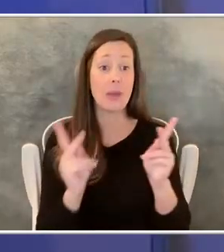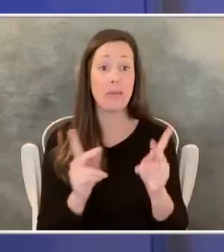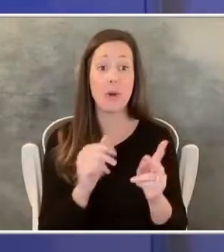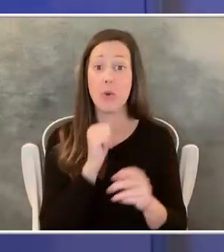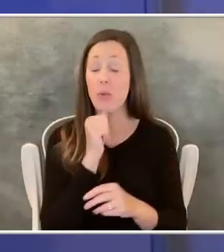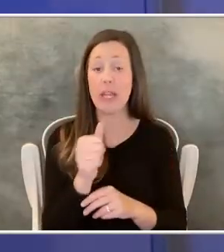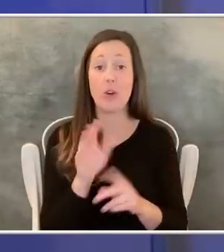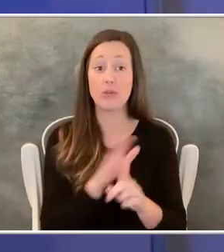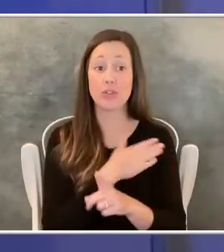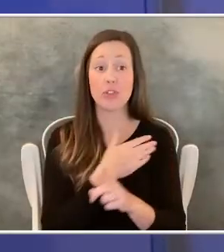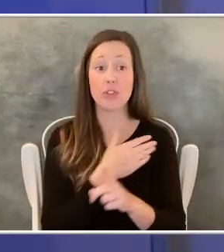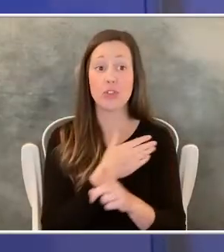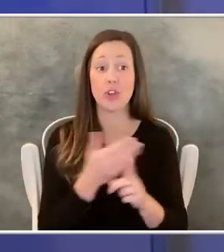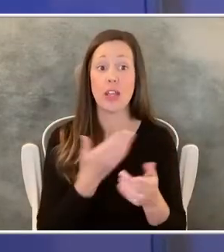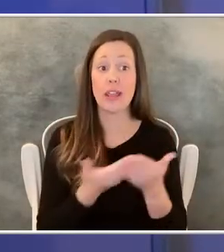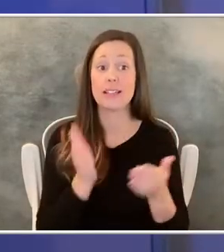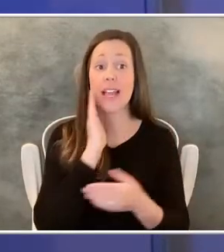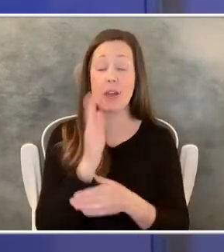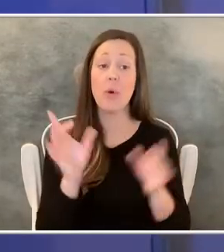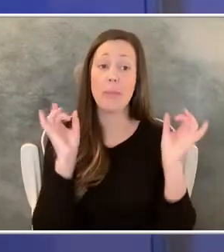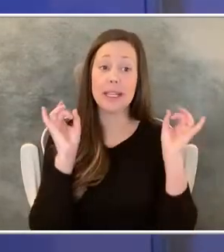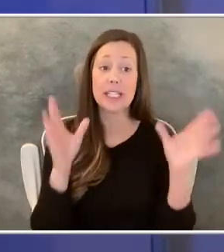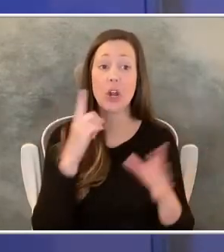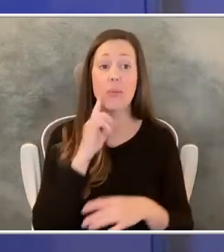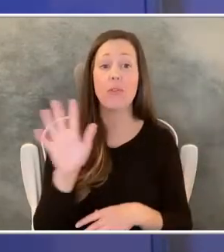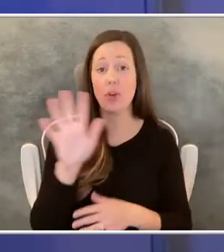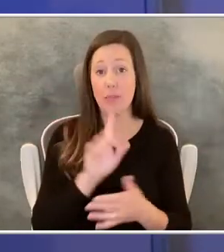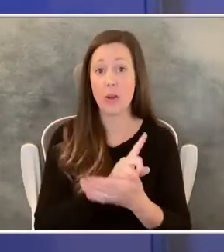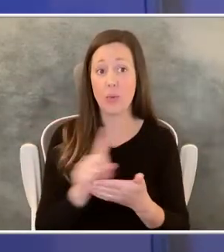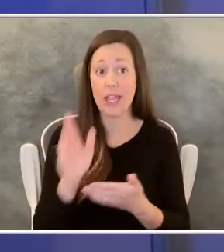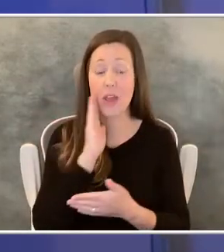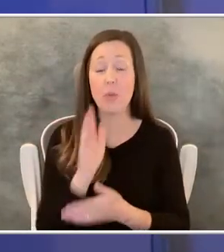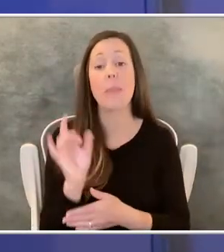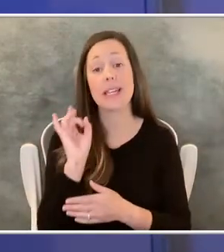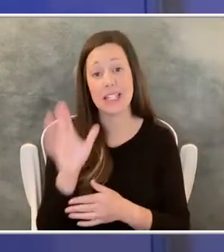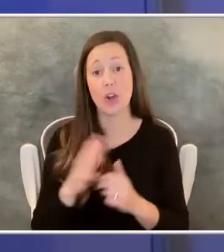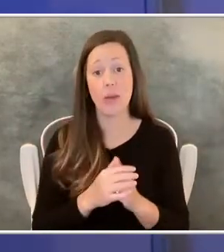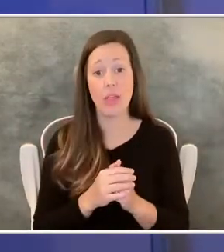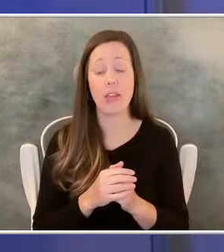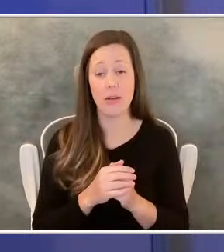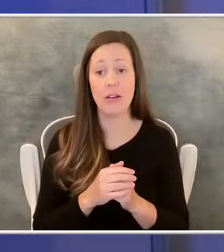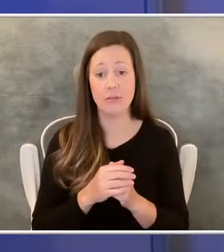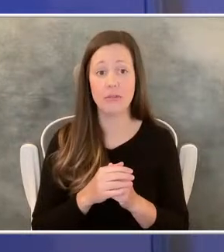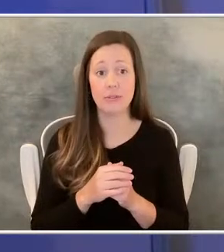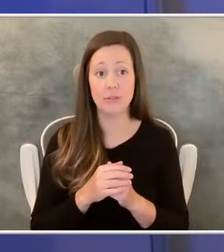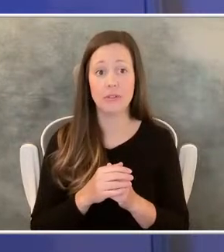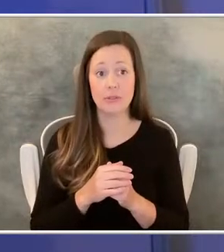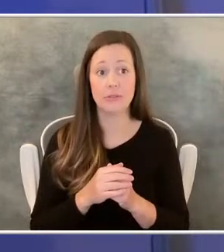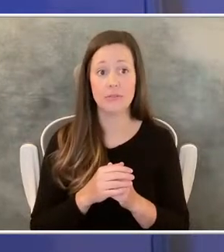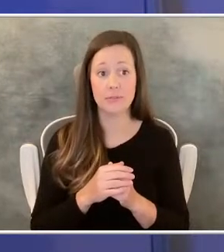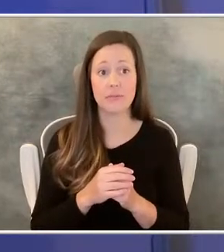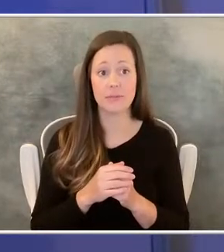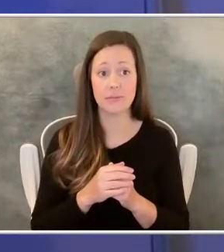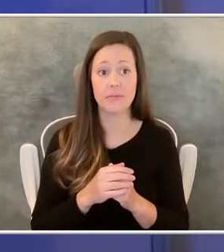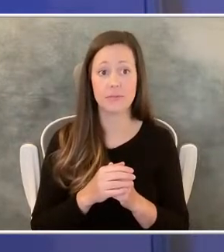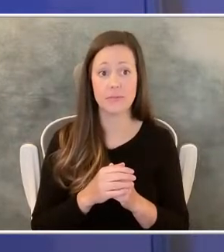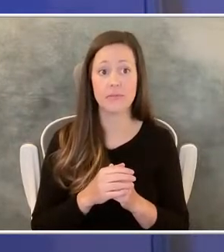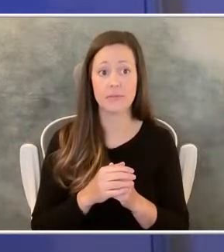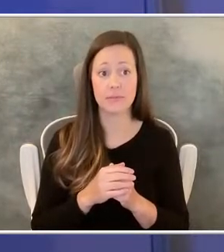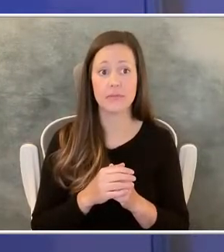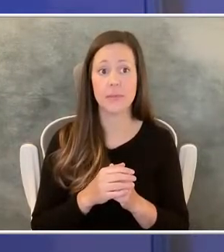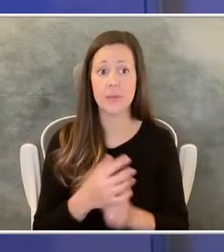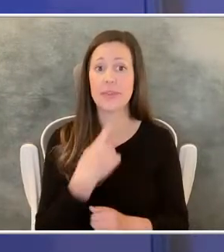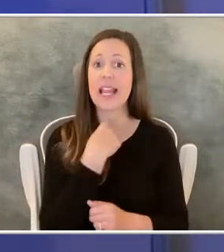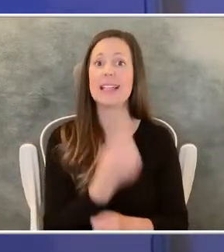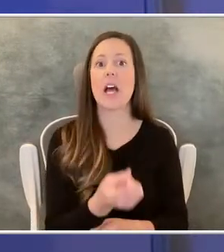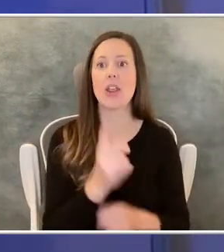about a week or so, and kind of tell them when those highest days will be that they'll feel the worst.